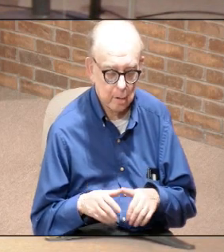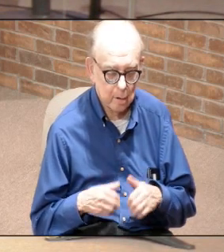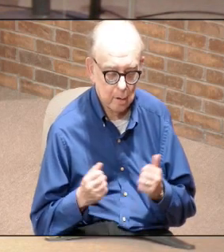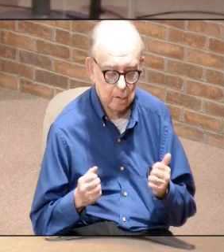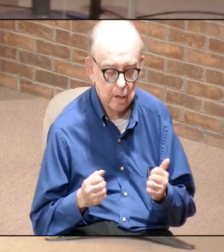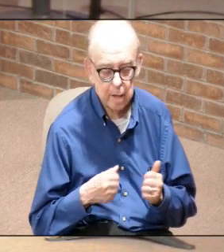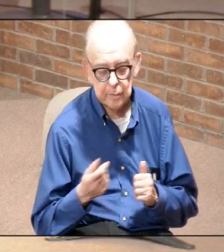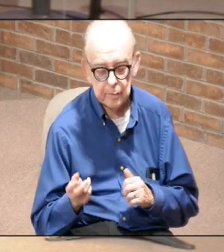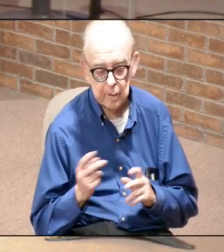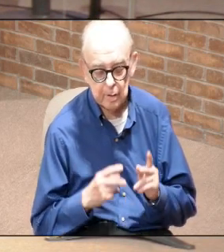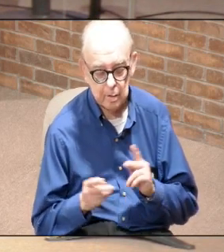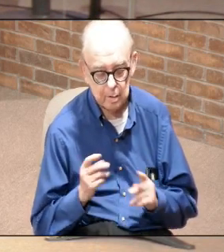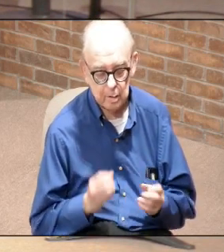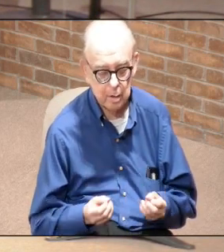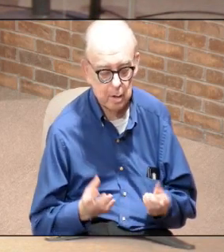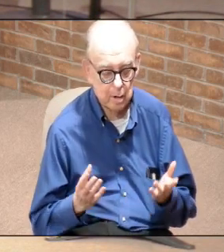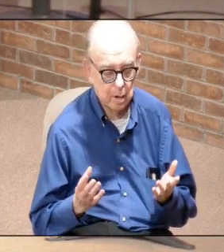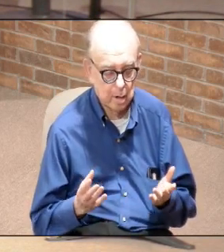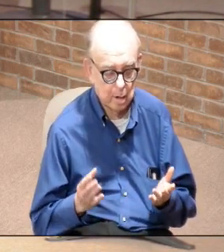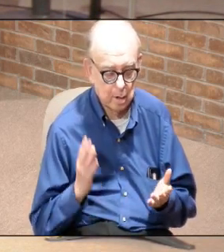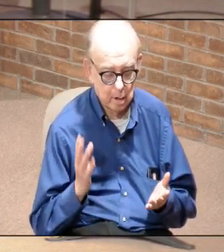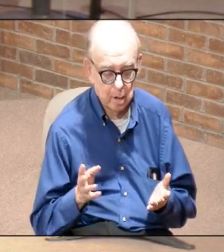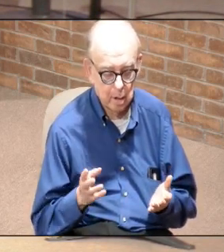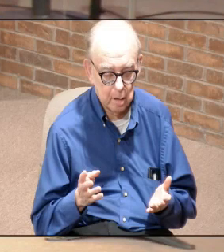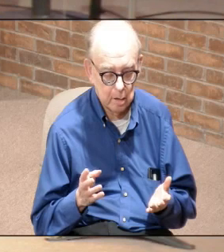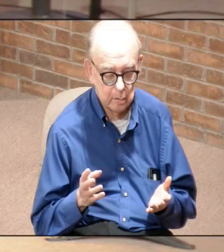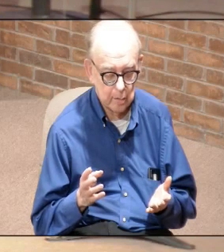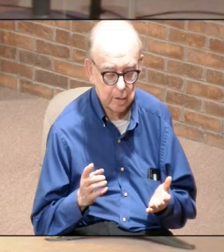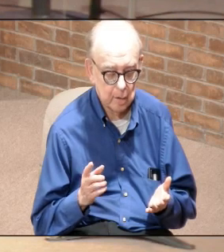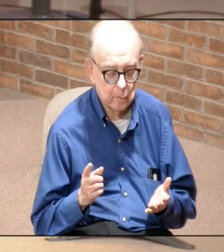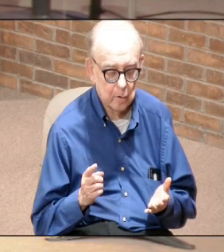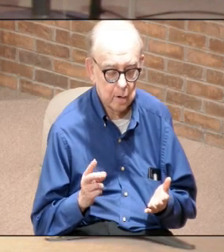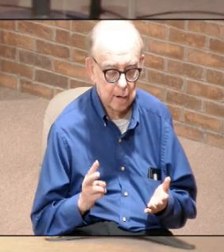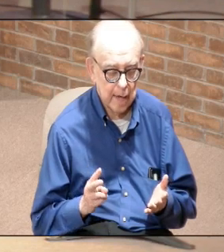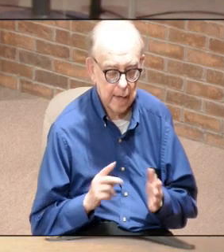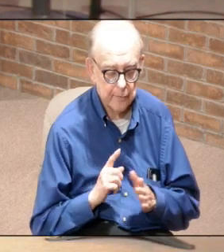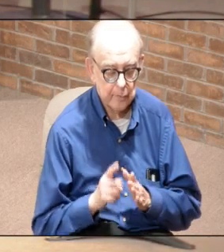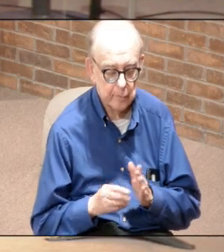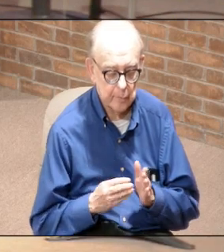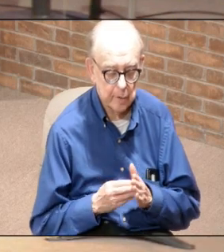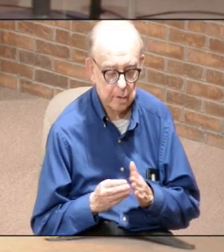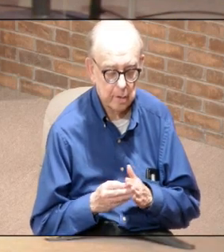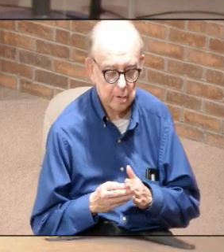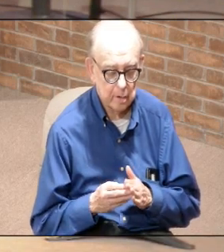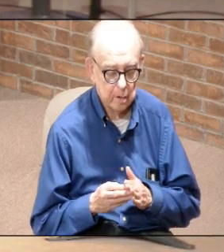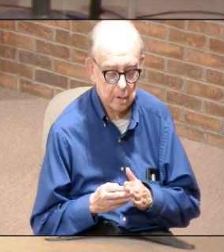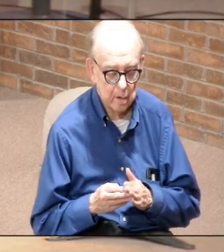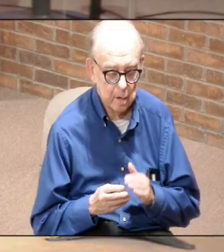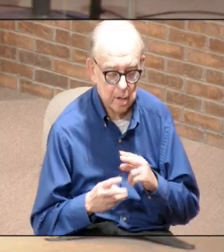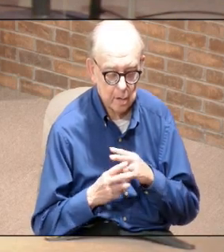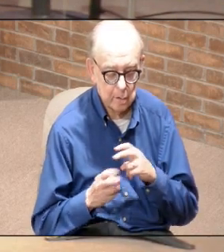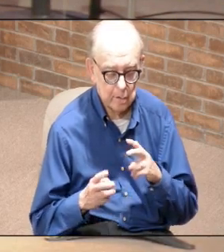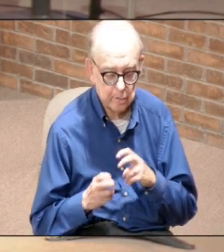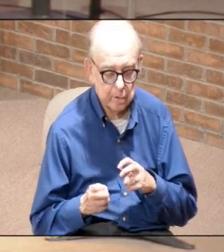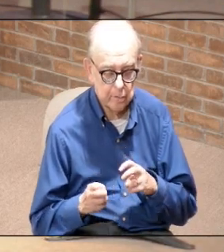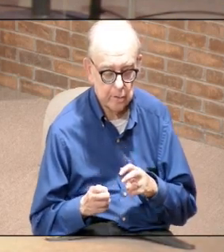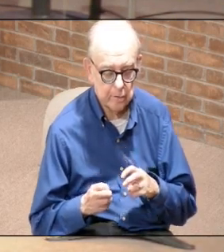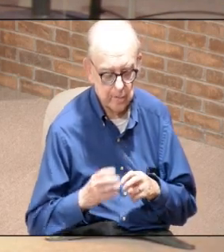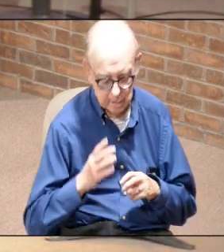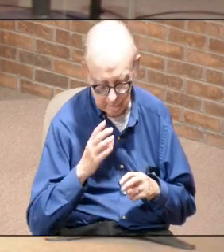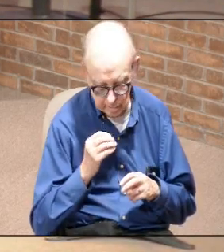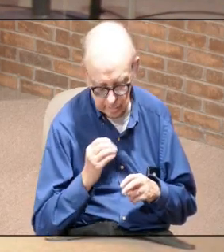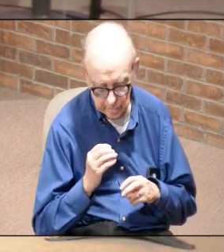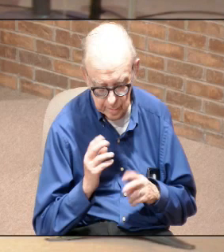other people. How much will that $500,000 do in the research of children facing cancer? You see